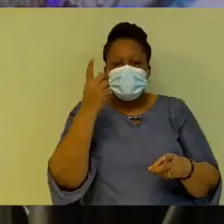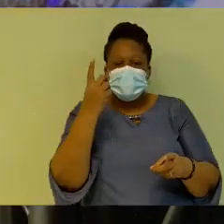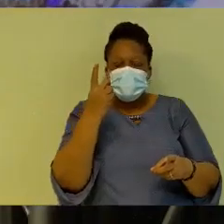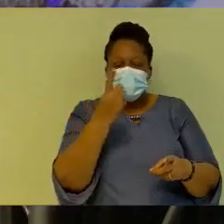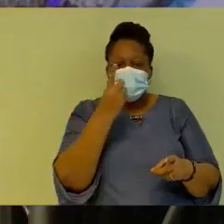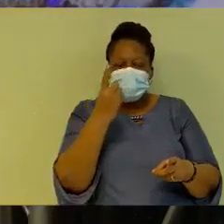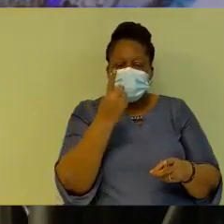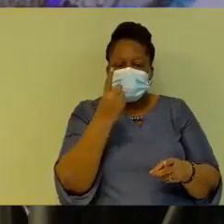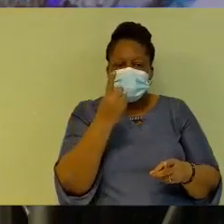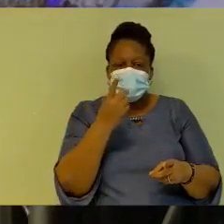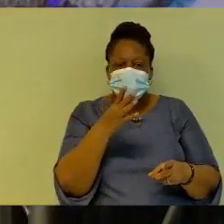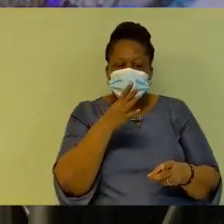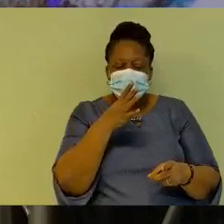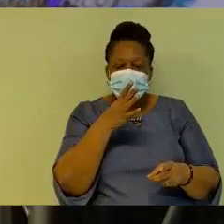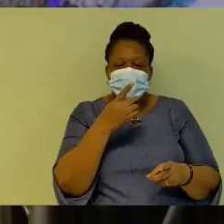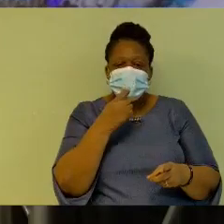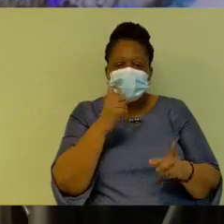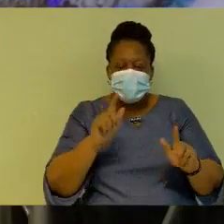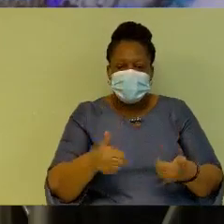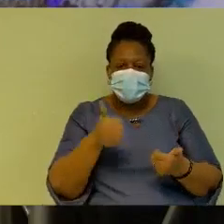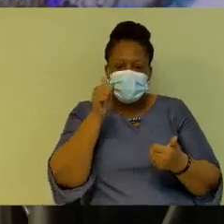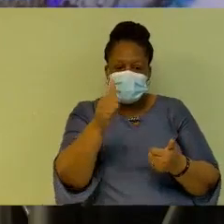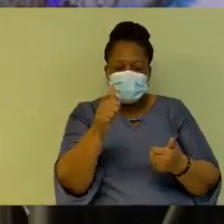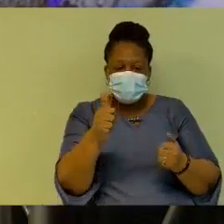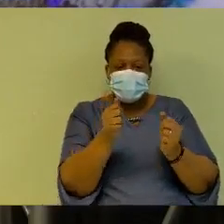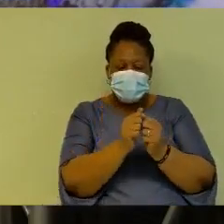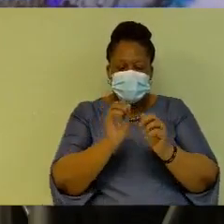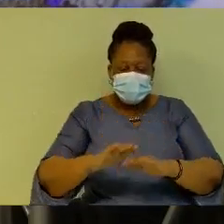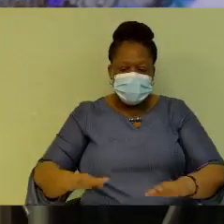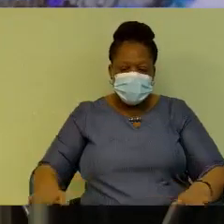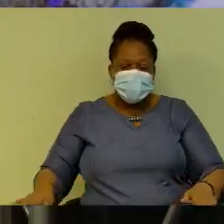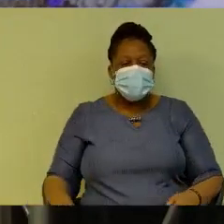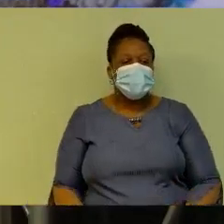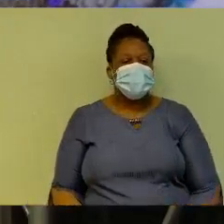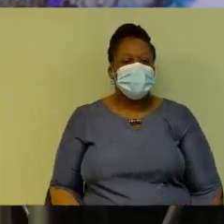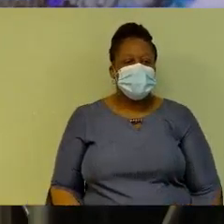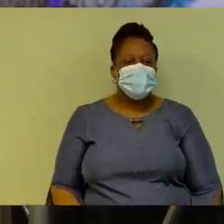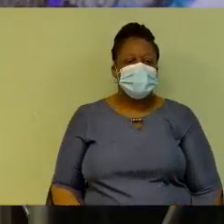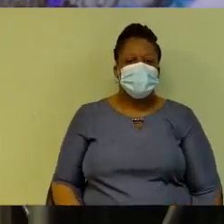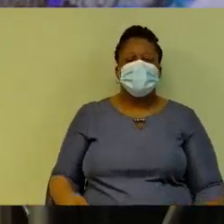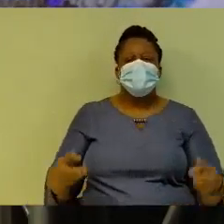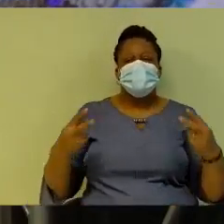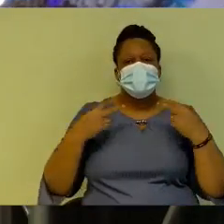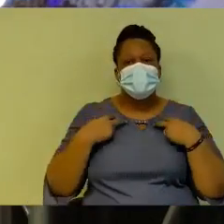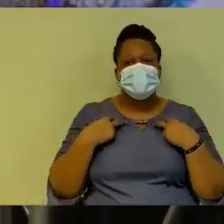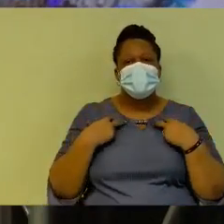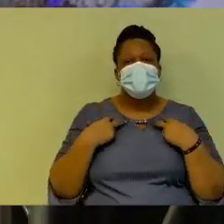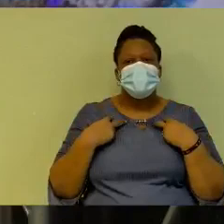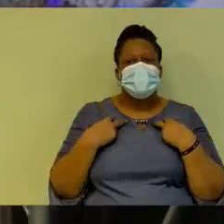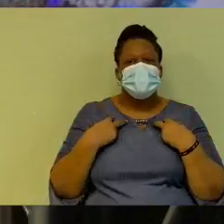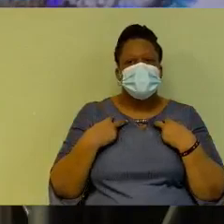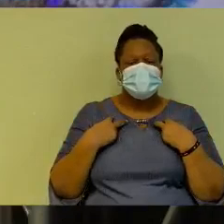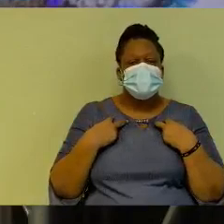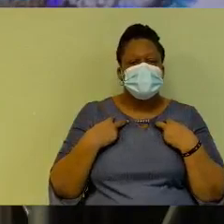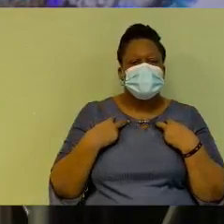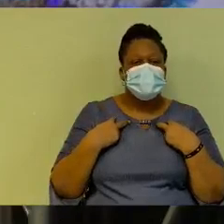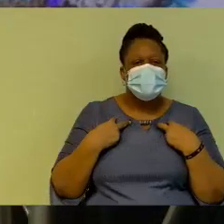their small children? They have been coping alone for several weeks now without their normal support